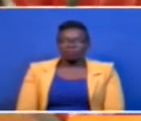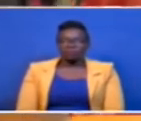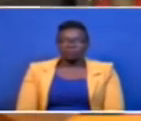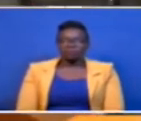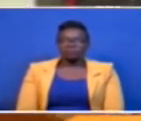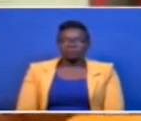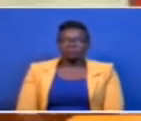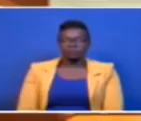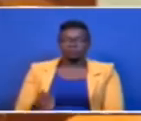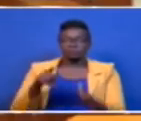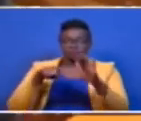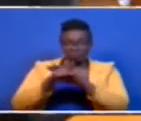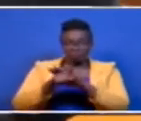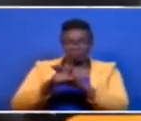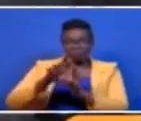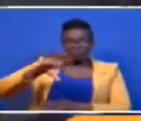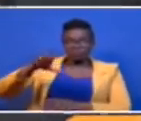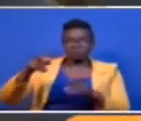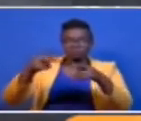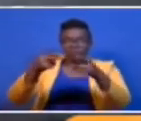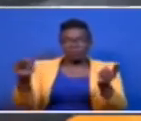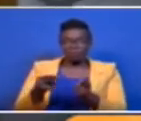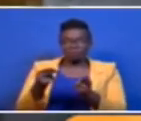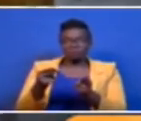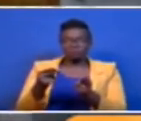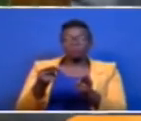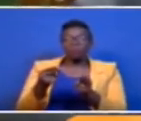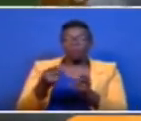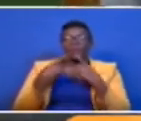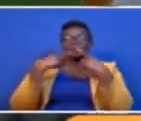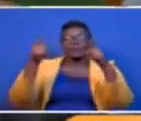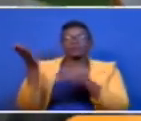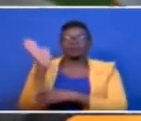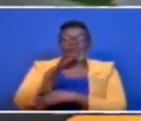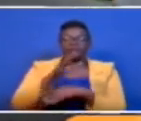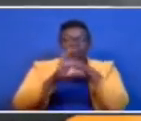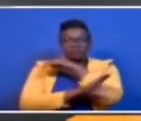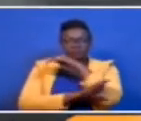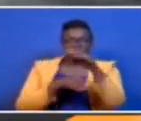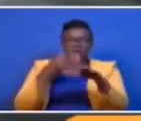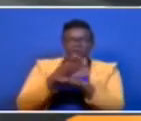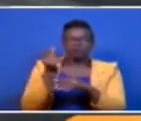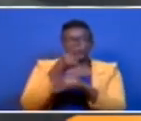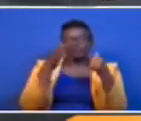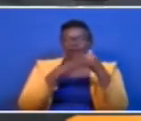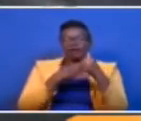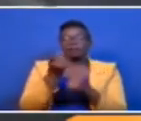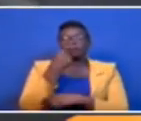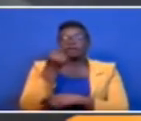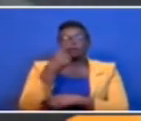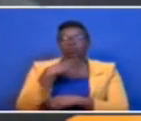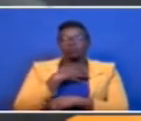His entry into the county hall mini chamber announced his return into the country after a 9 months medical